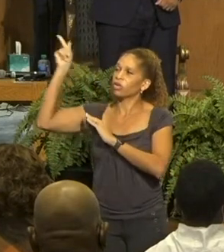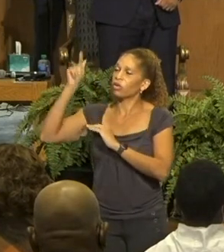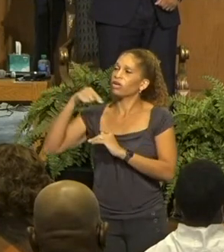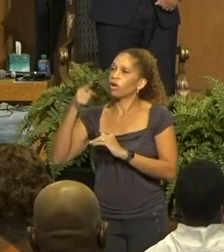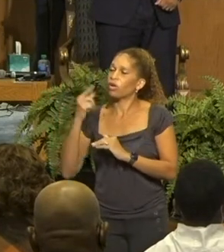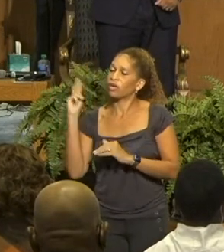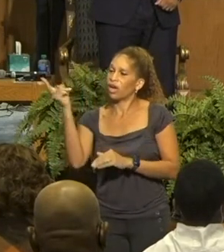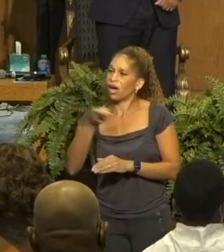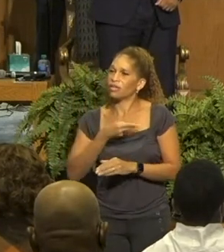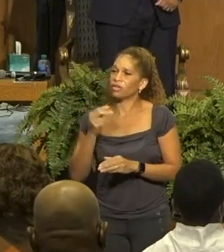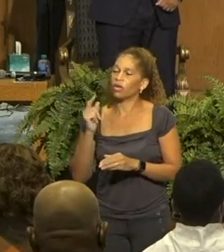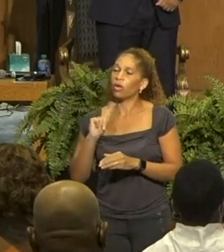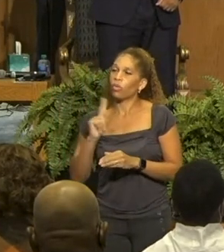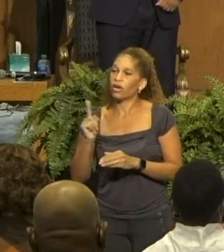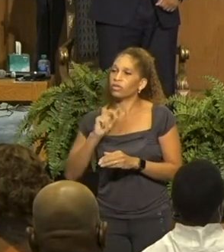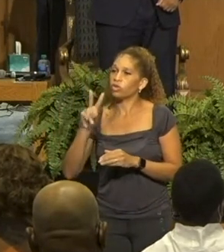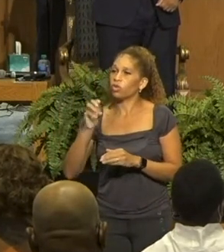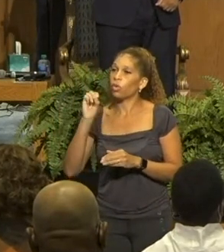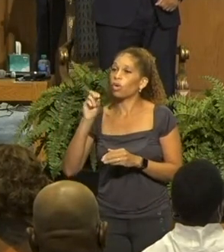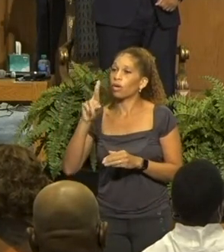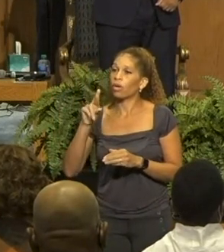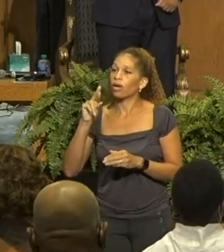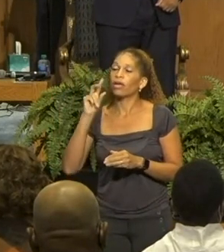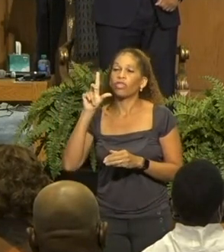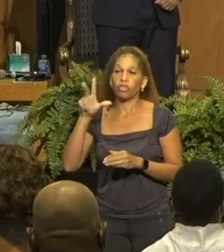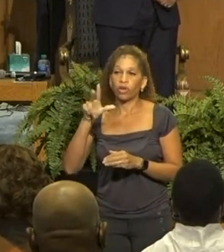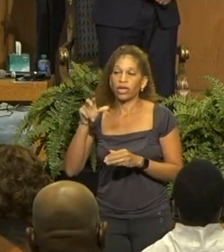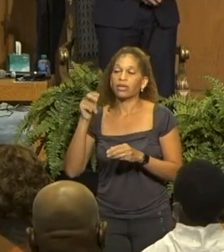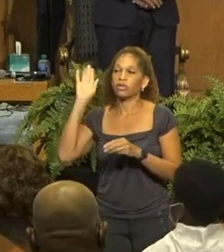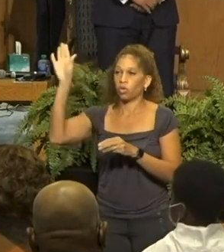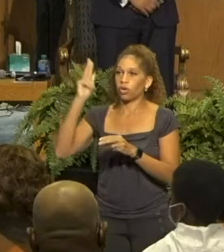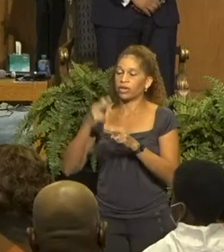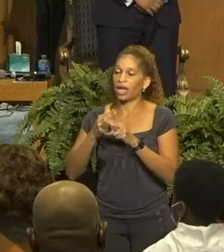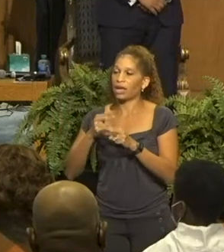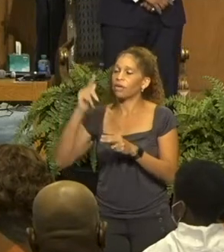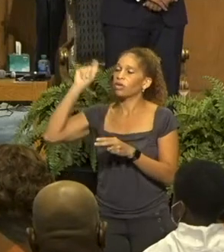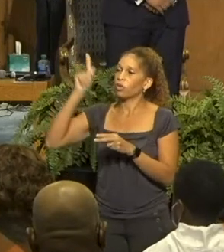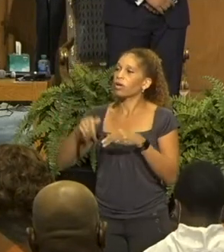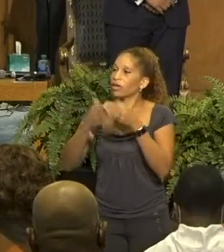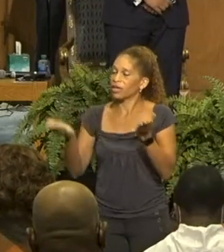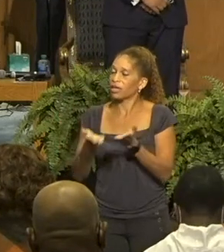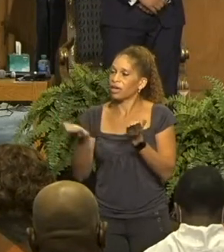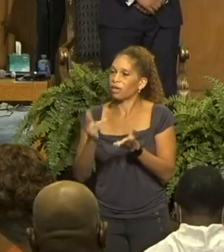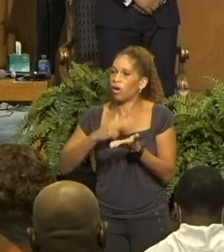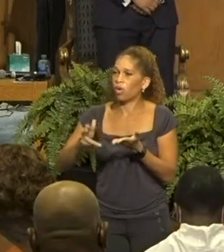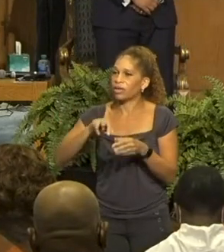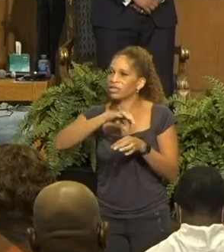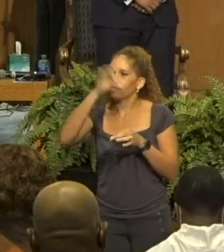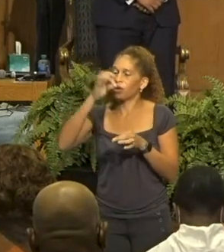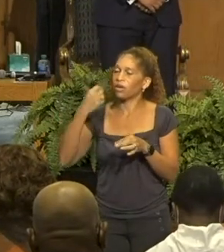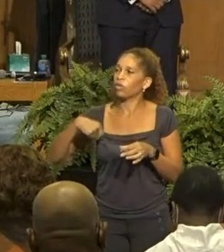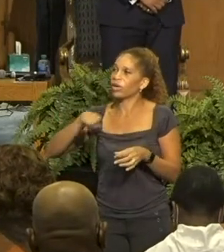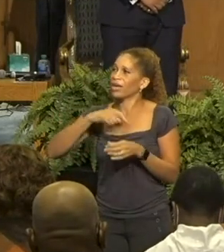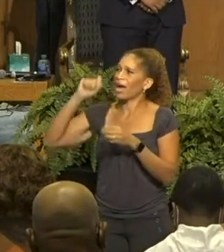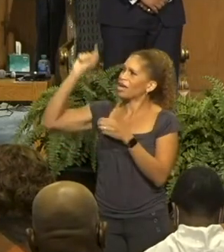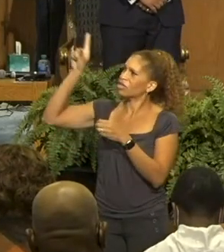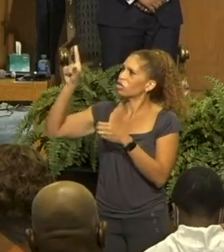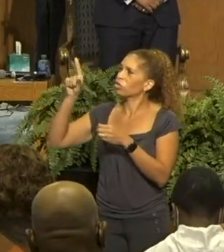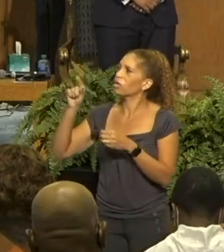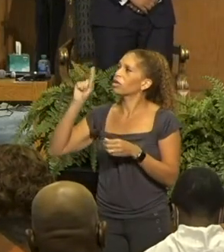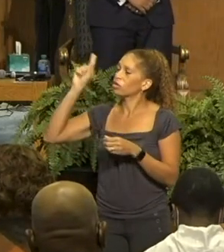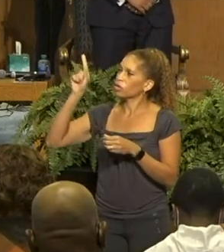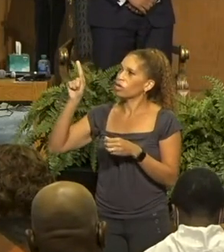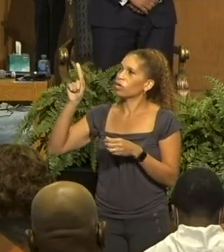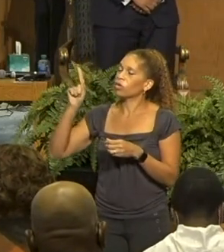word that where there are two or three in your name, that you would also be there with us. So, Holy Spirit, we ask that you interrogate our hearts